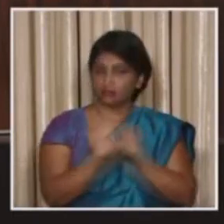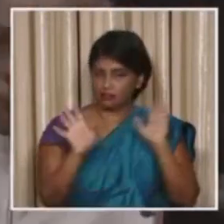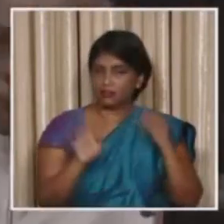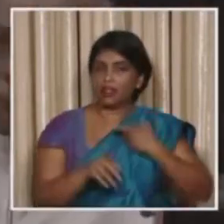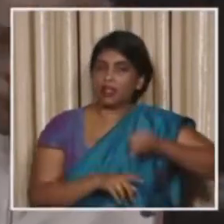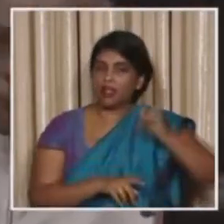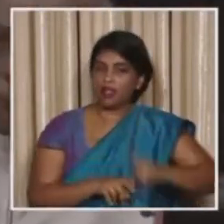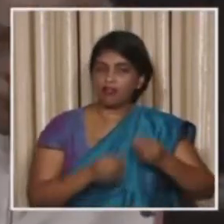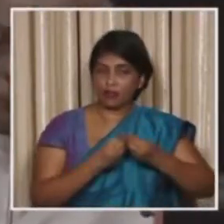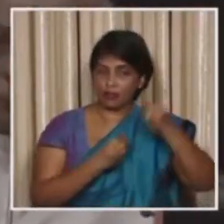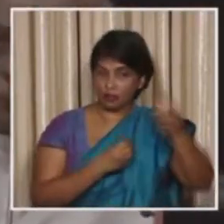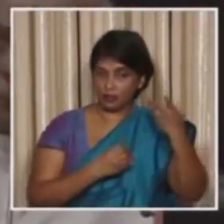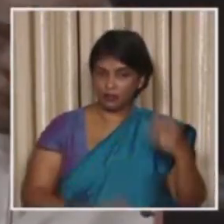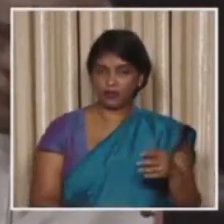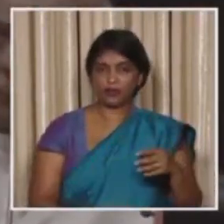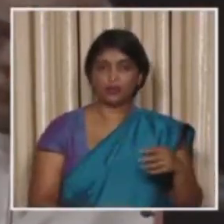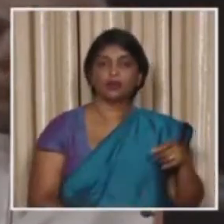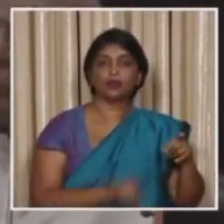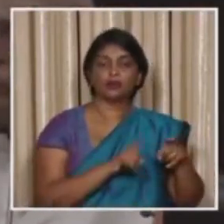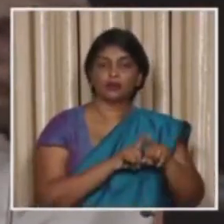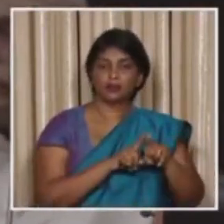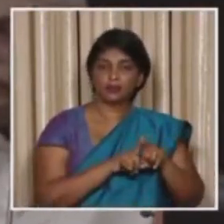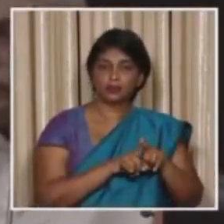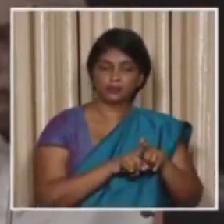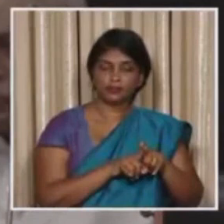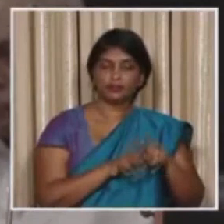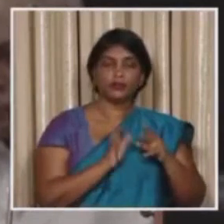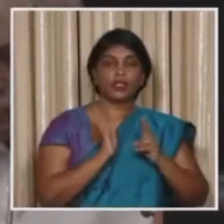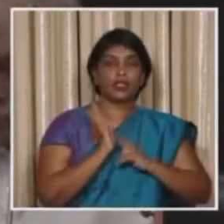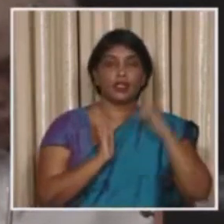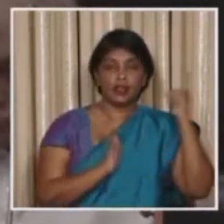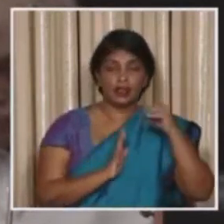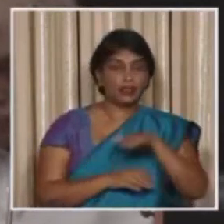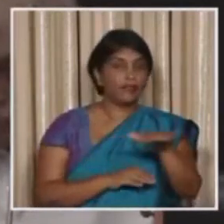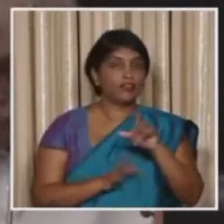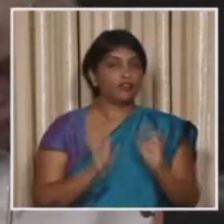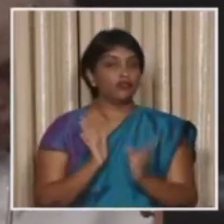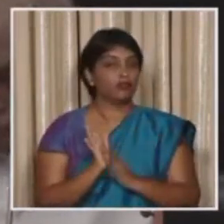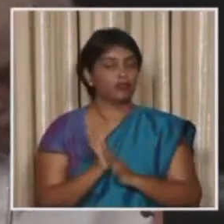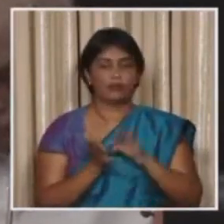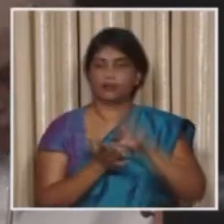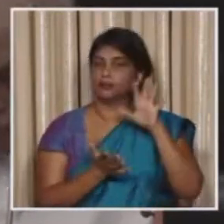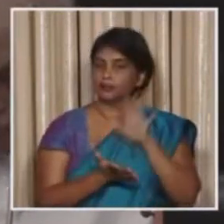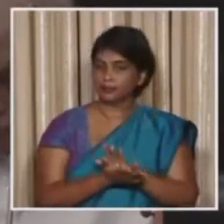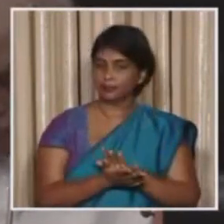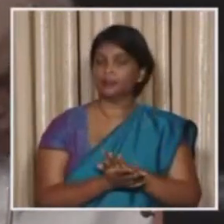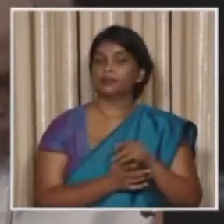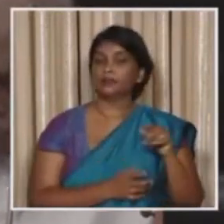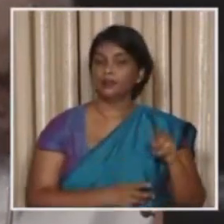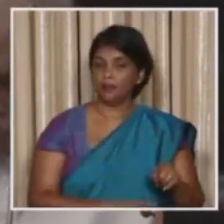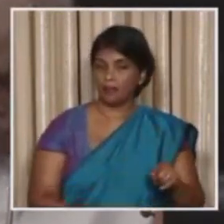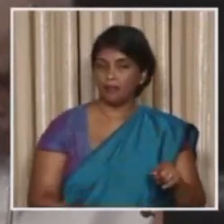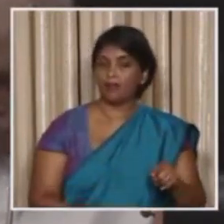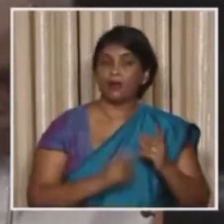Establishment of the National Land Commission. Steps are being taken to expedite the establishment of the National